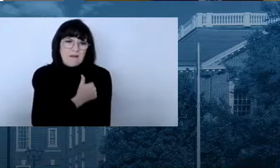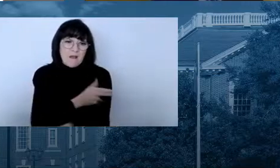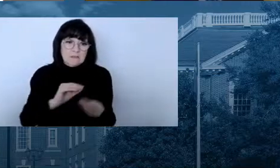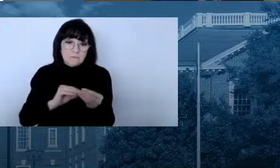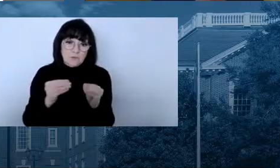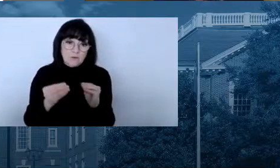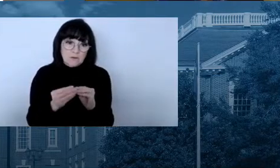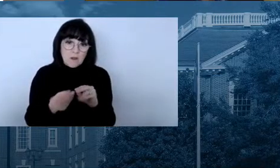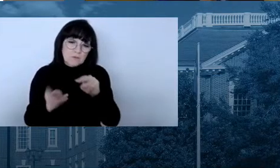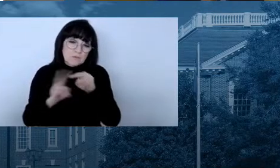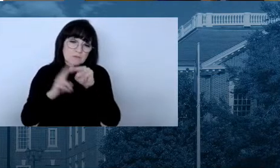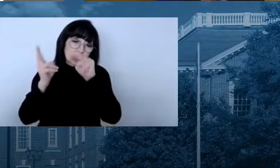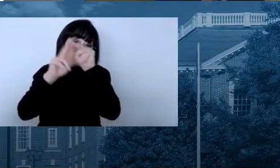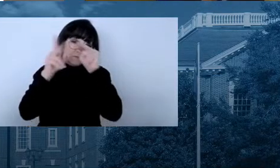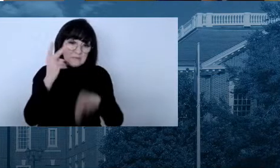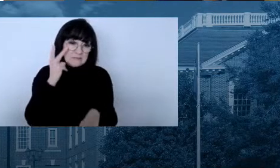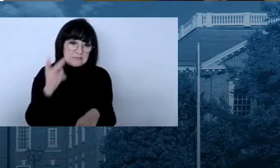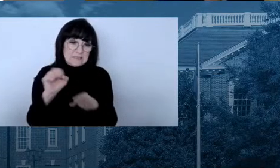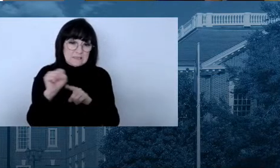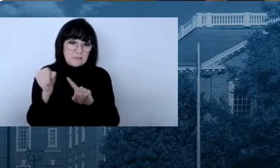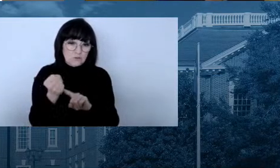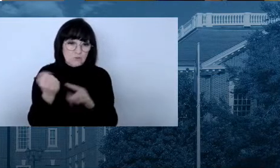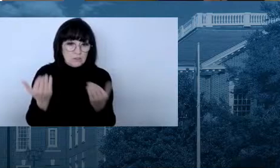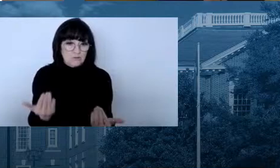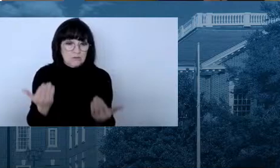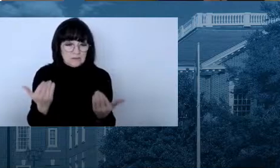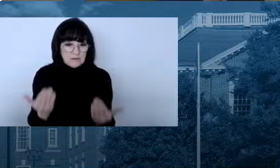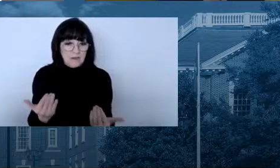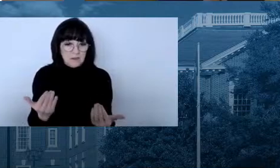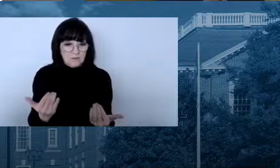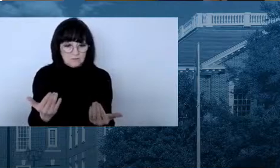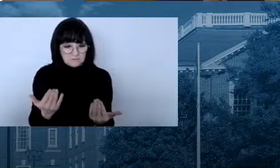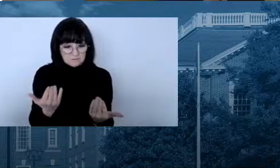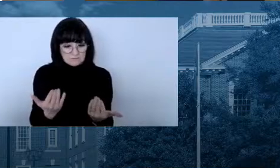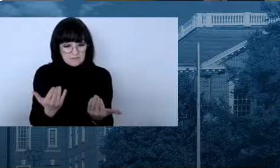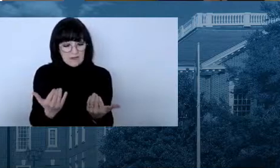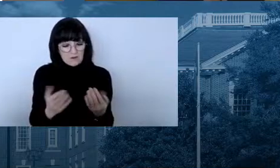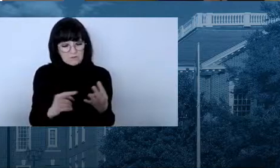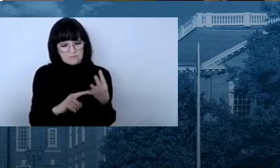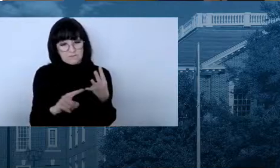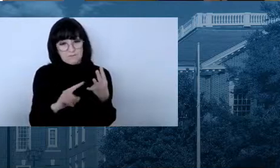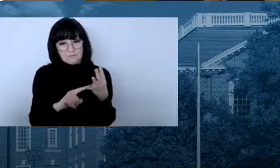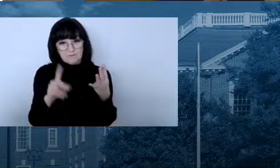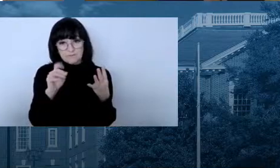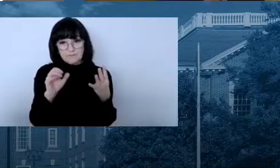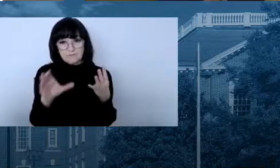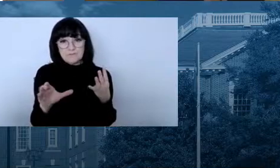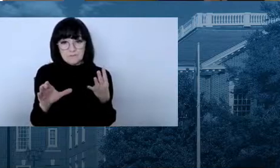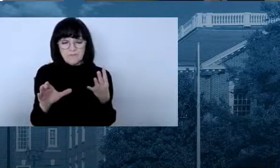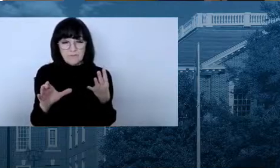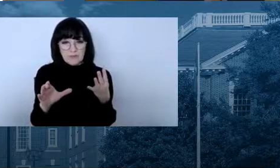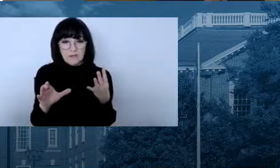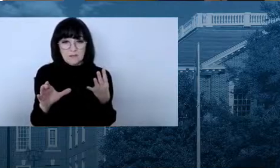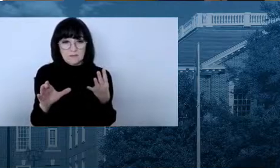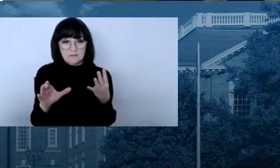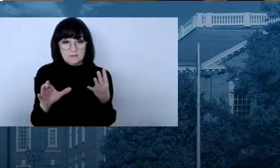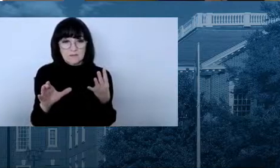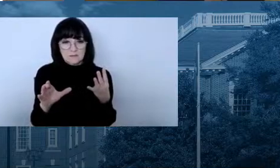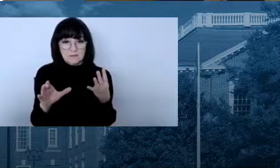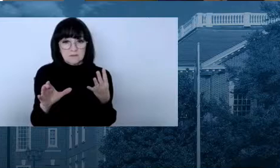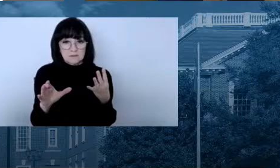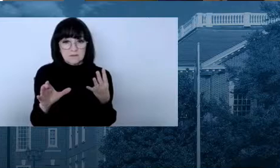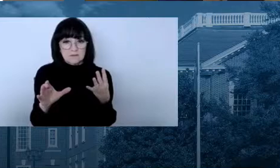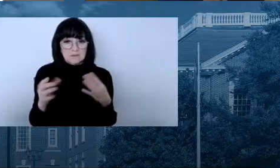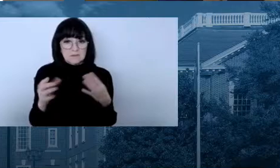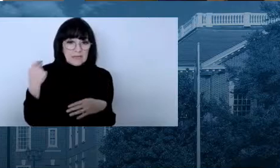in currently at the end of December, just before the peak of last year, a year ago,